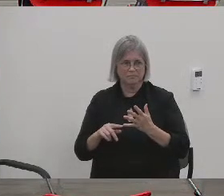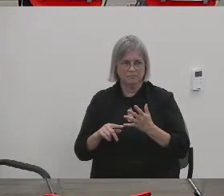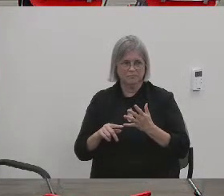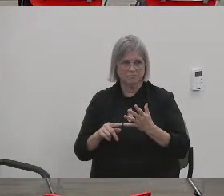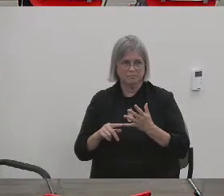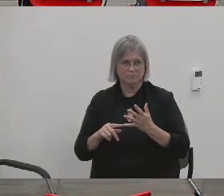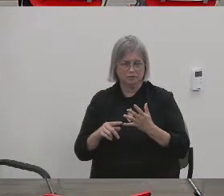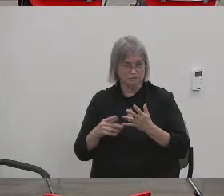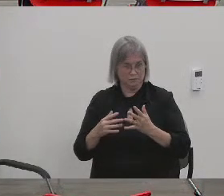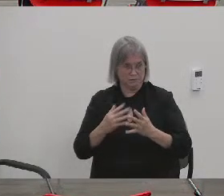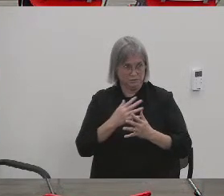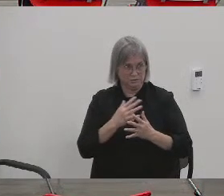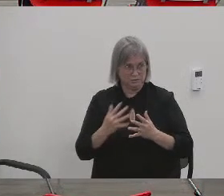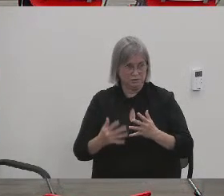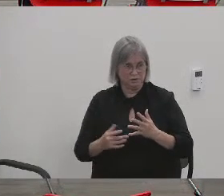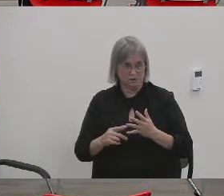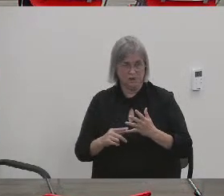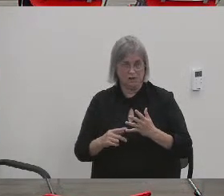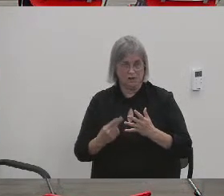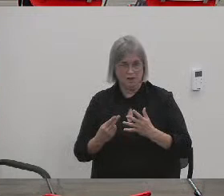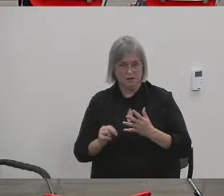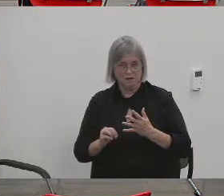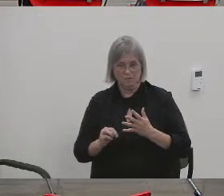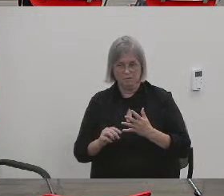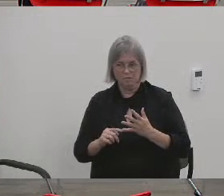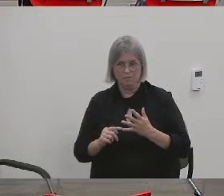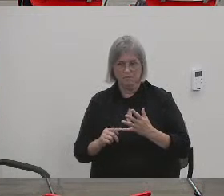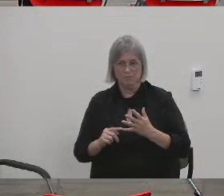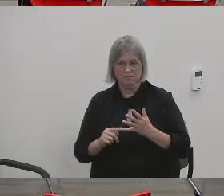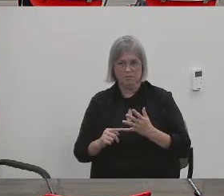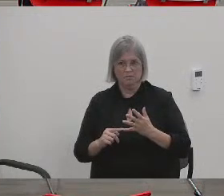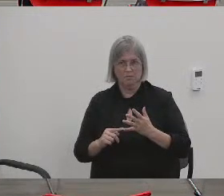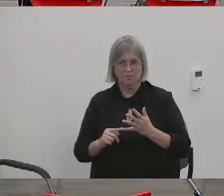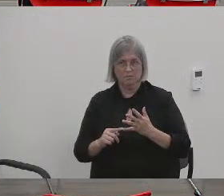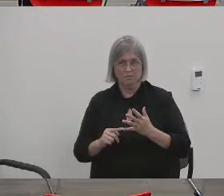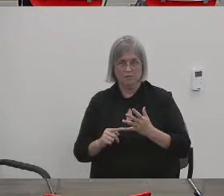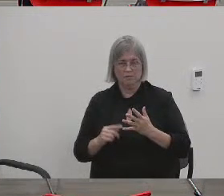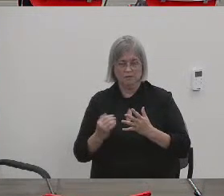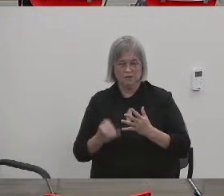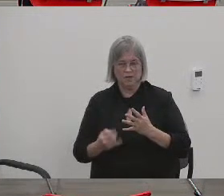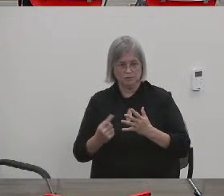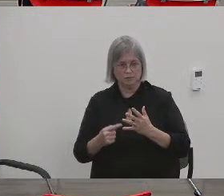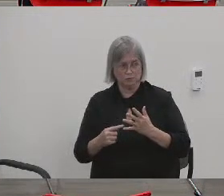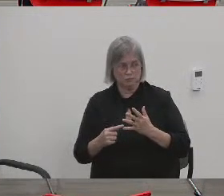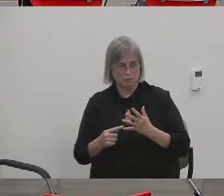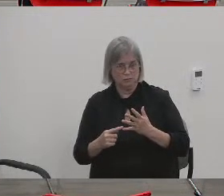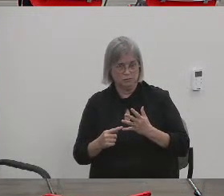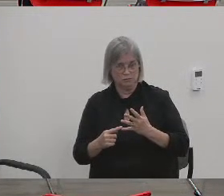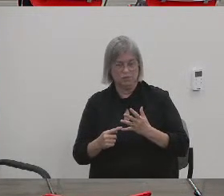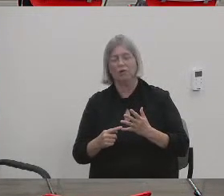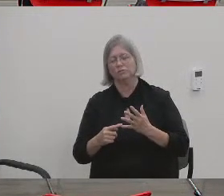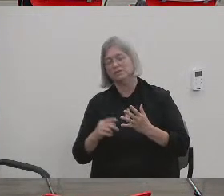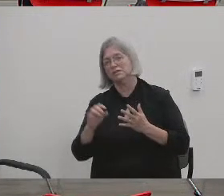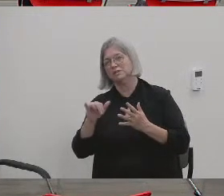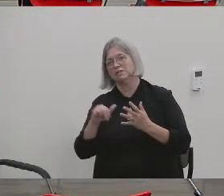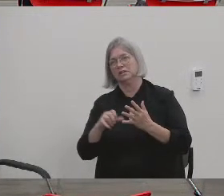Do we We do- did, it You're was the just last one, you. Mr. To Ham. you. Say it again? You just have to say You're yes. the last roll call. Oh, yes, sorry. Or no. Thank